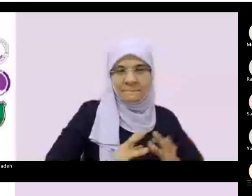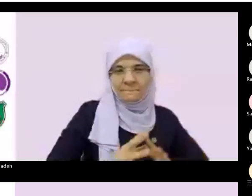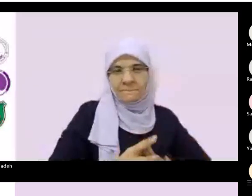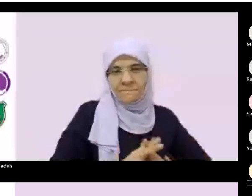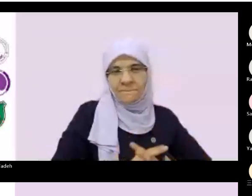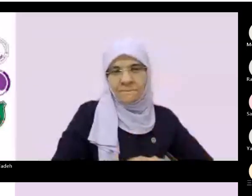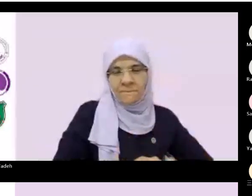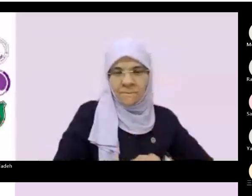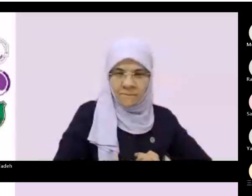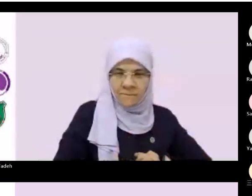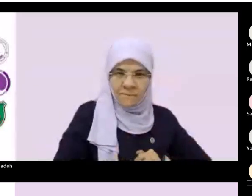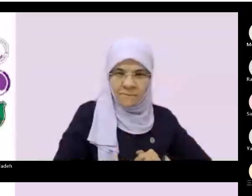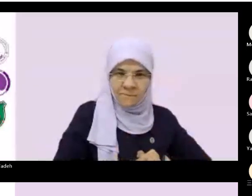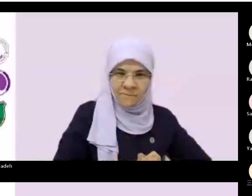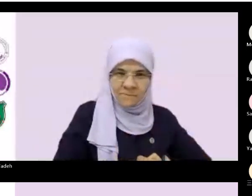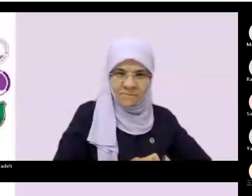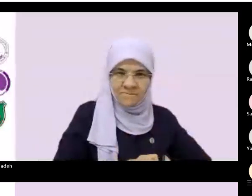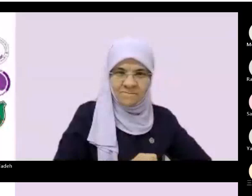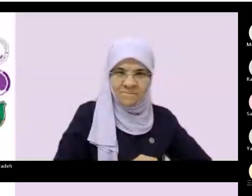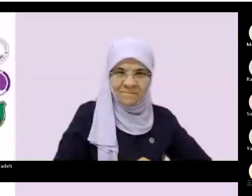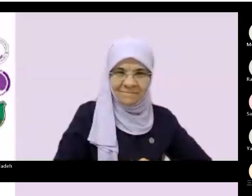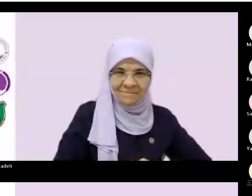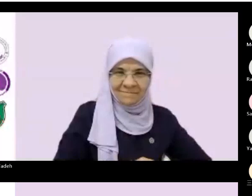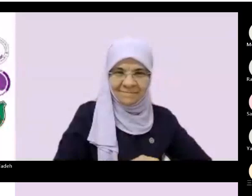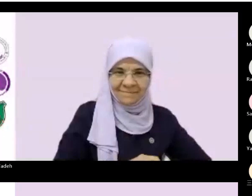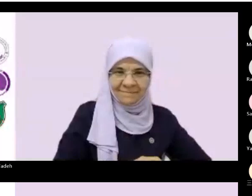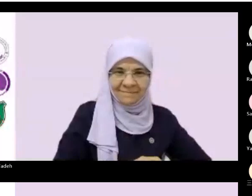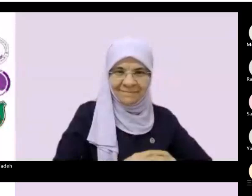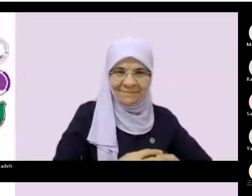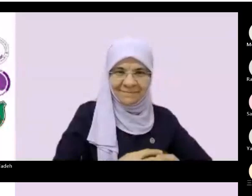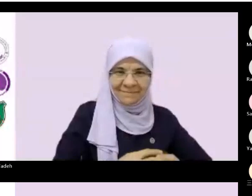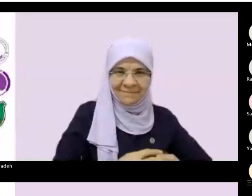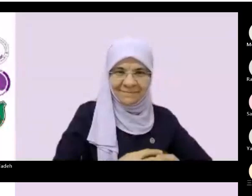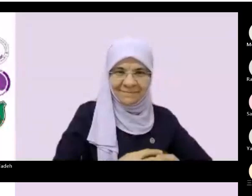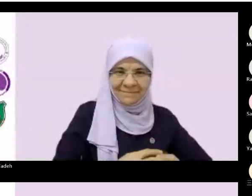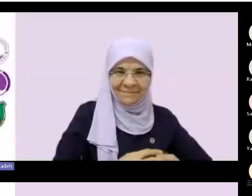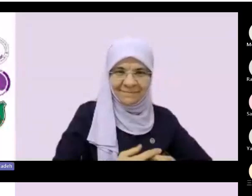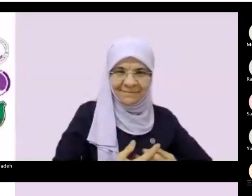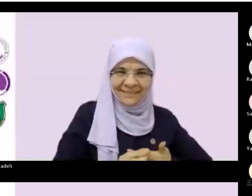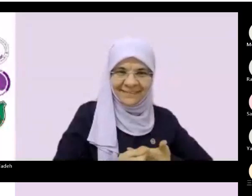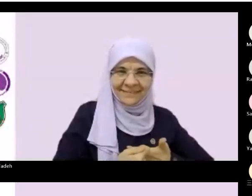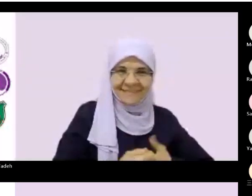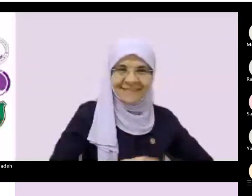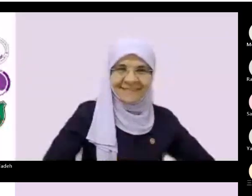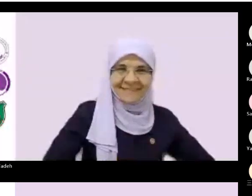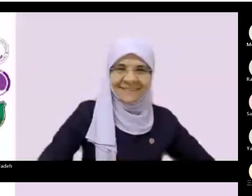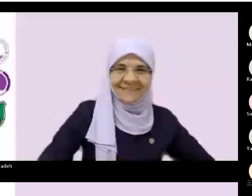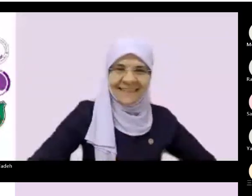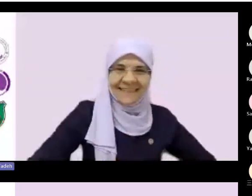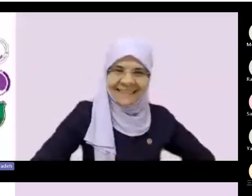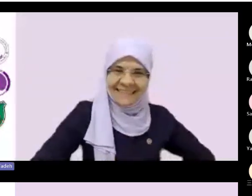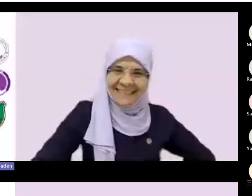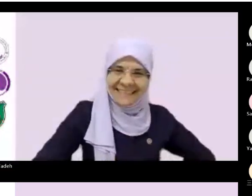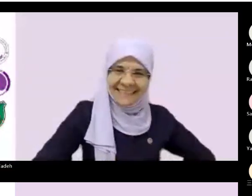professor in physics at university. Yeah, this is personal story, but.